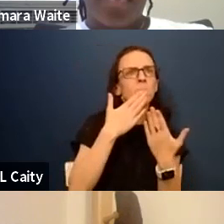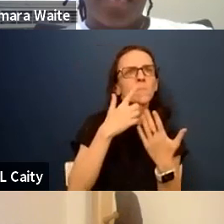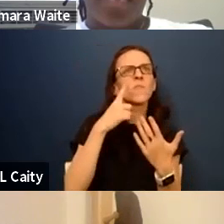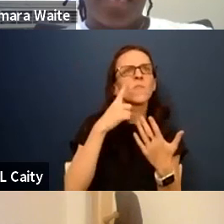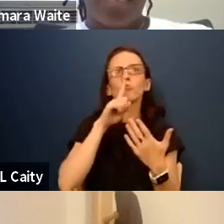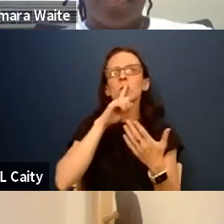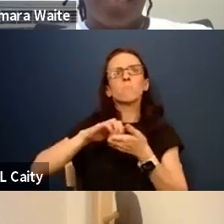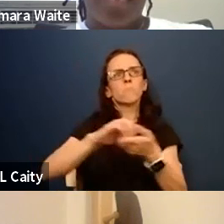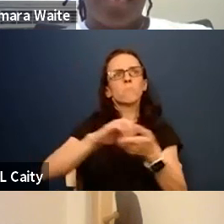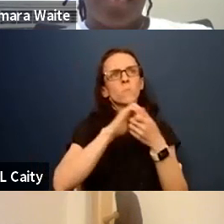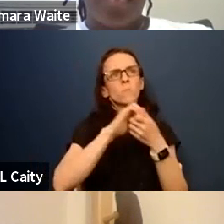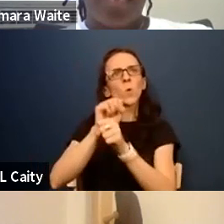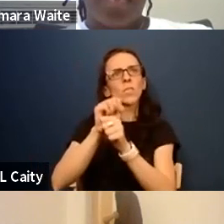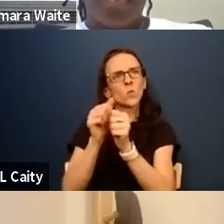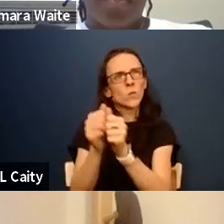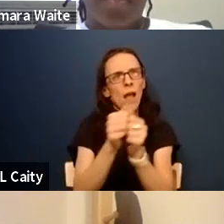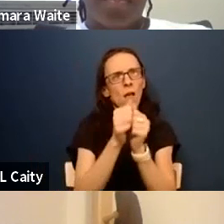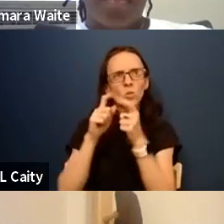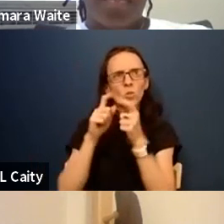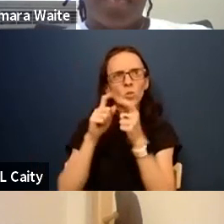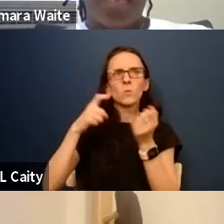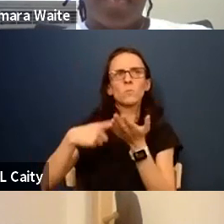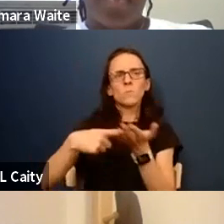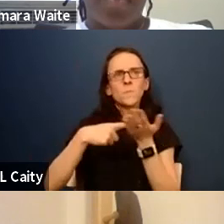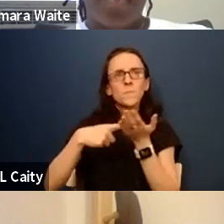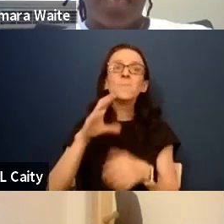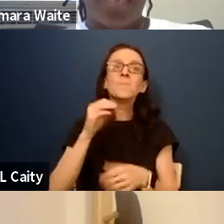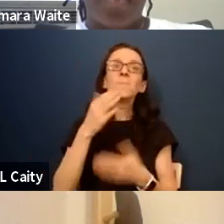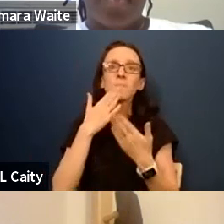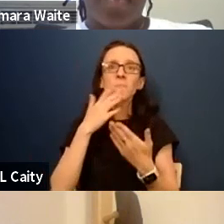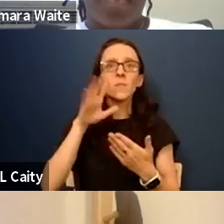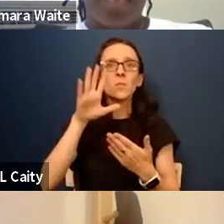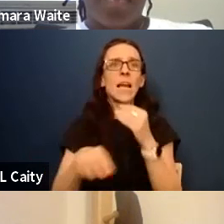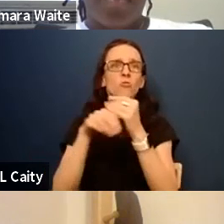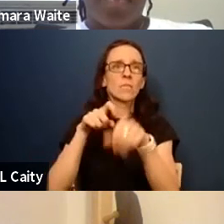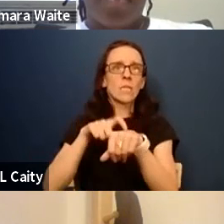able to funnel this thing down, and for the extra time tonight.